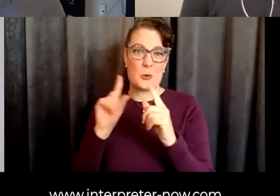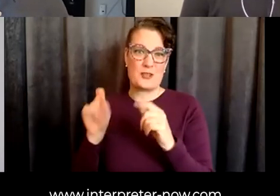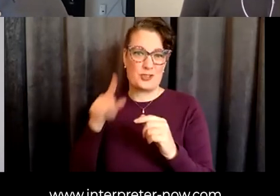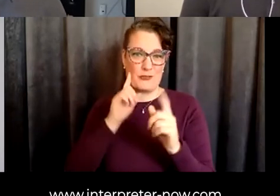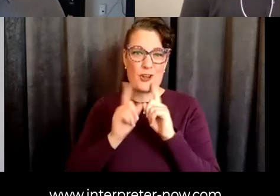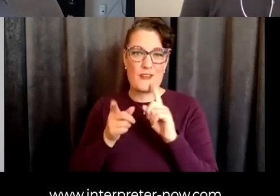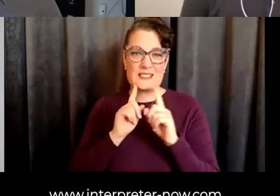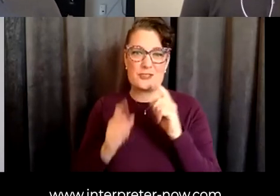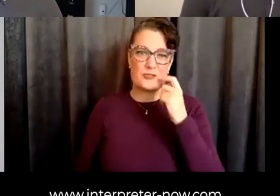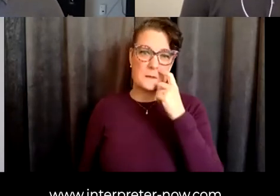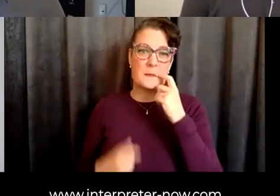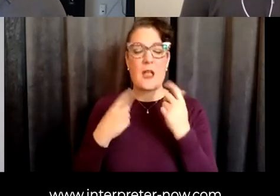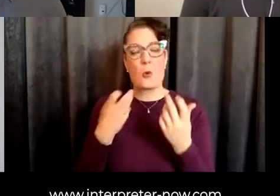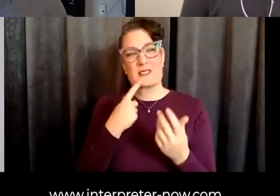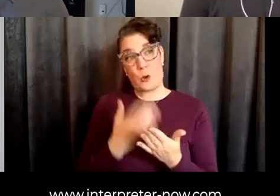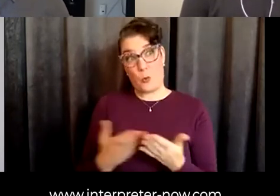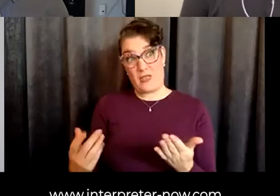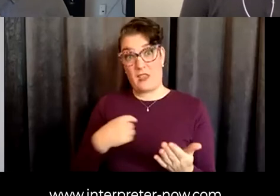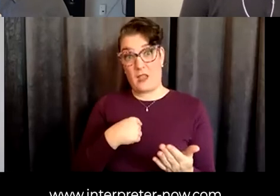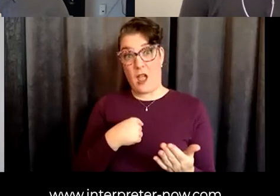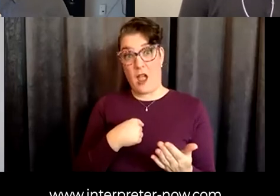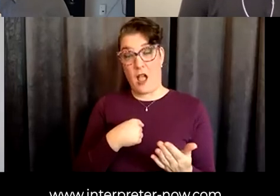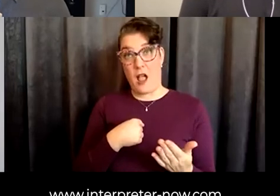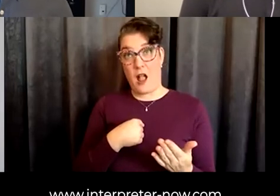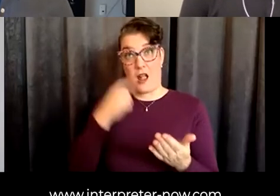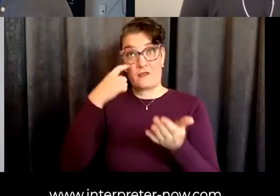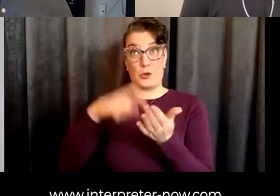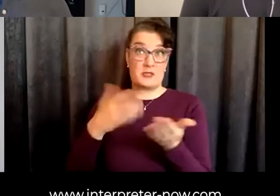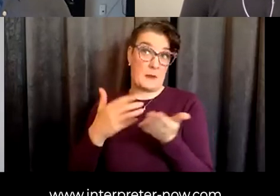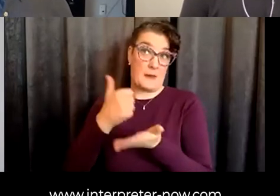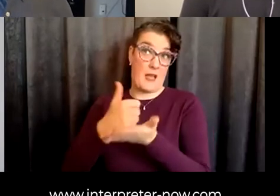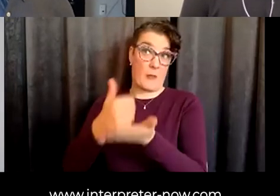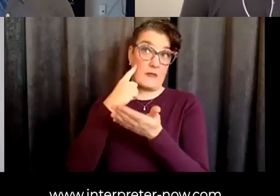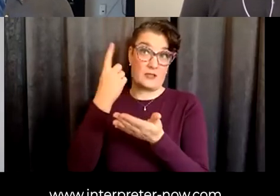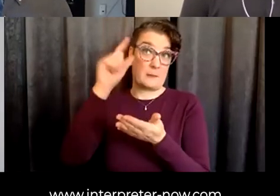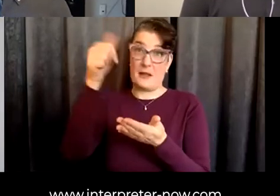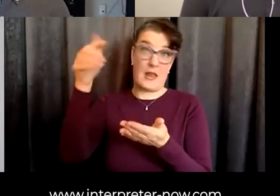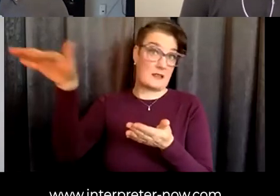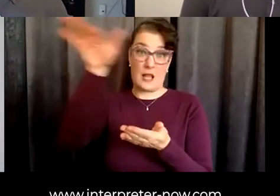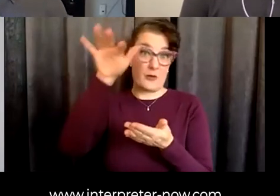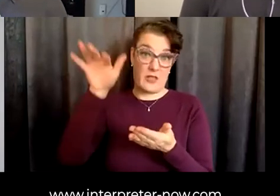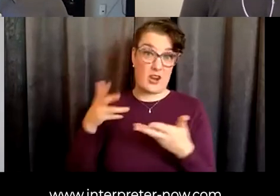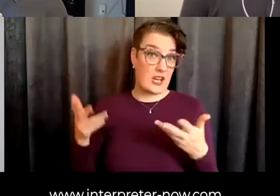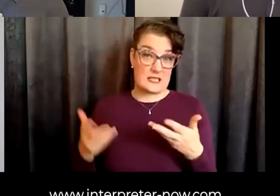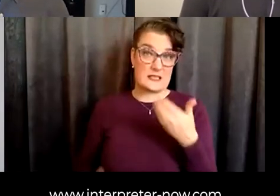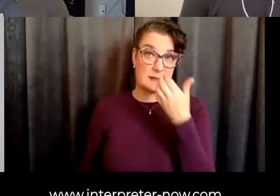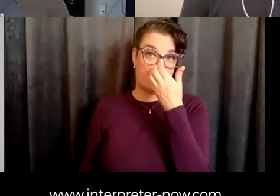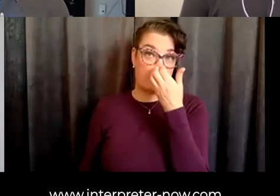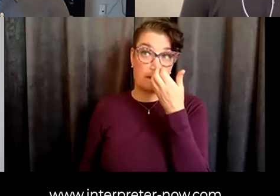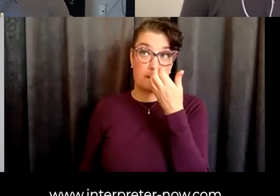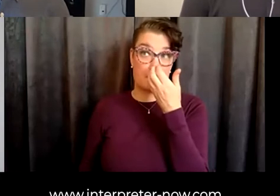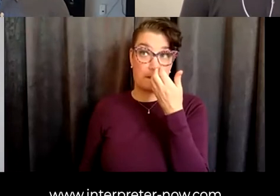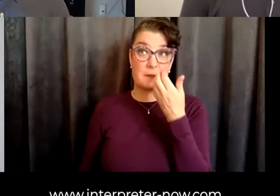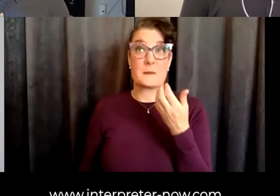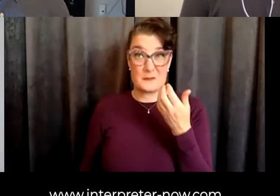say one thing here that I have found that might be helpful for somebody out there, which is that you really do